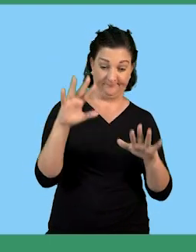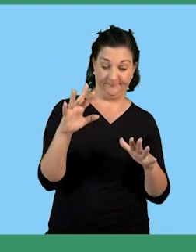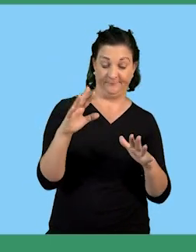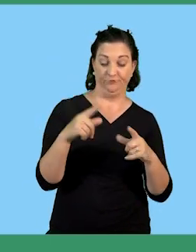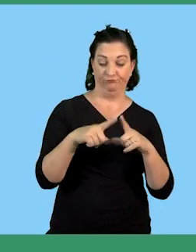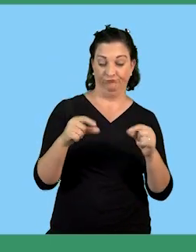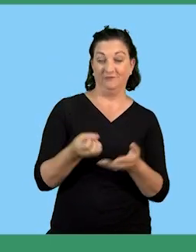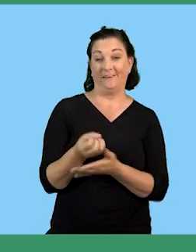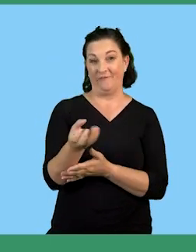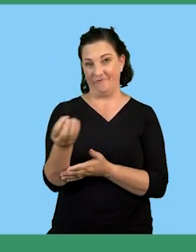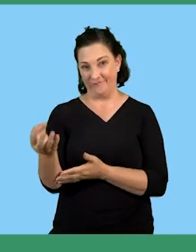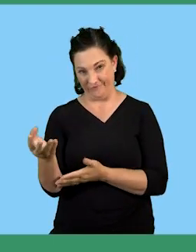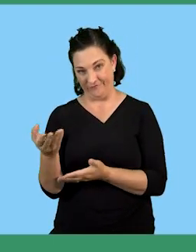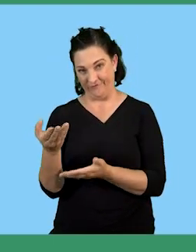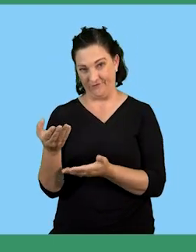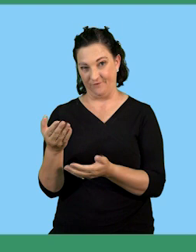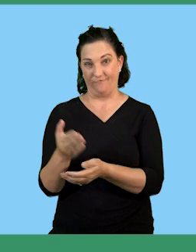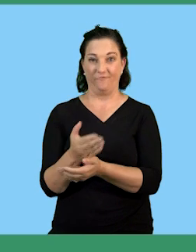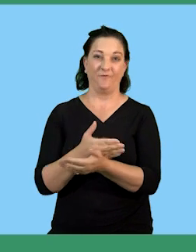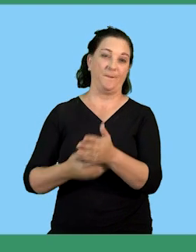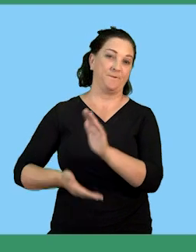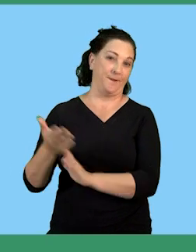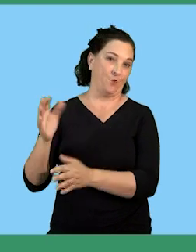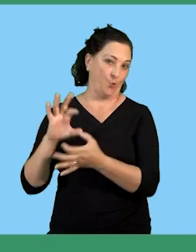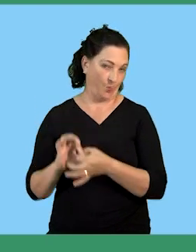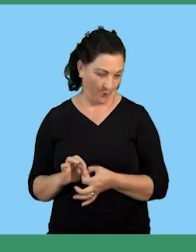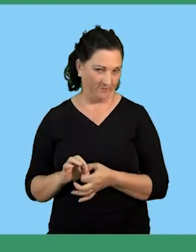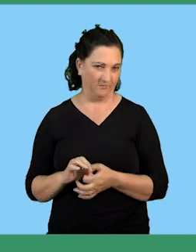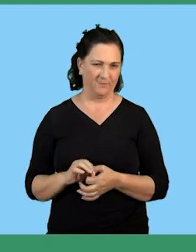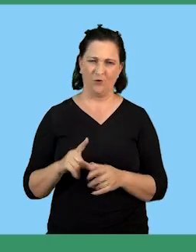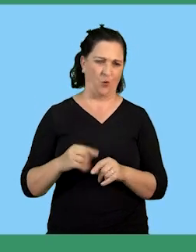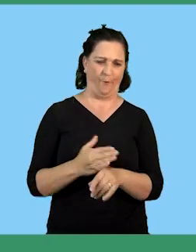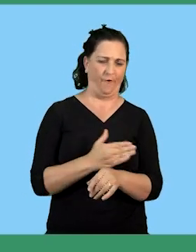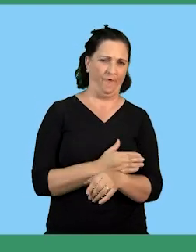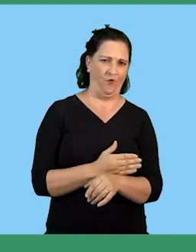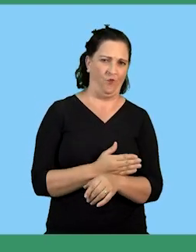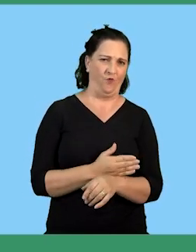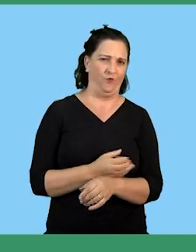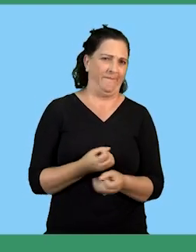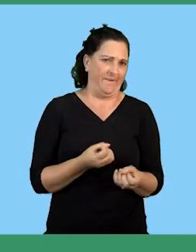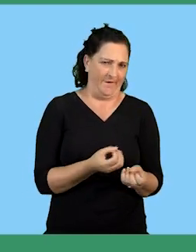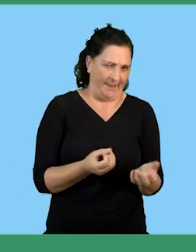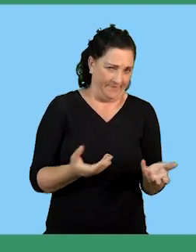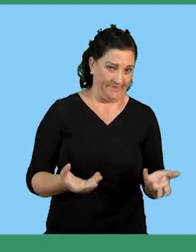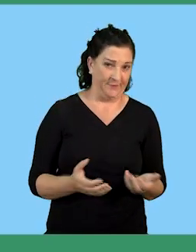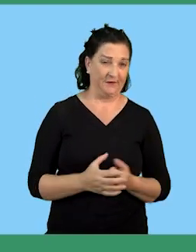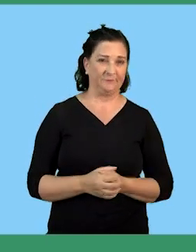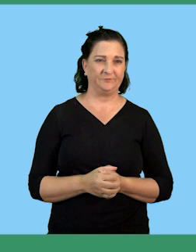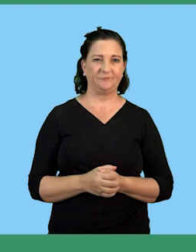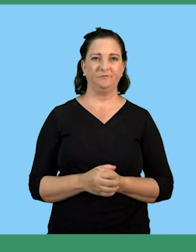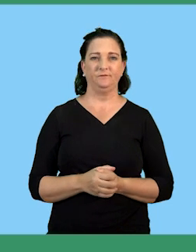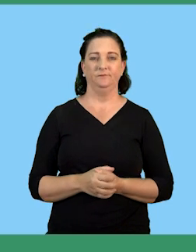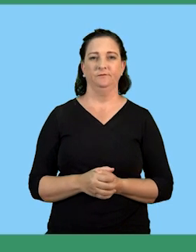leave after the presentation. As mentioned, we don't want to cause distraction and all that by giving